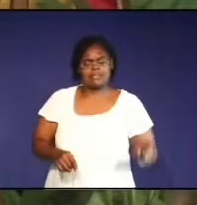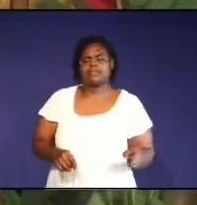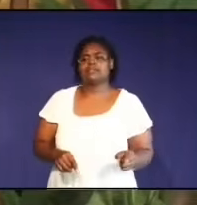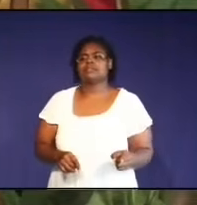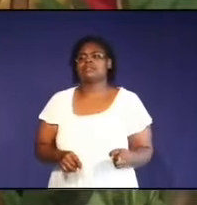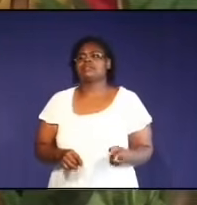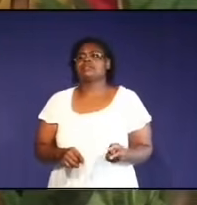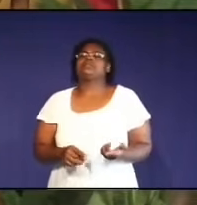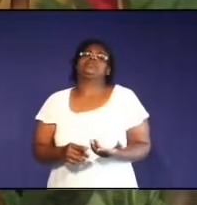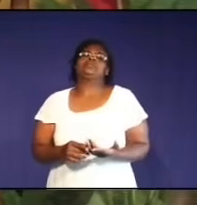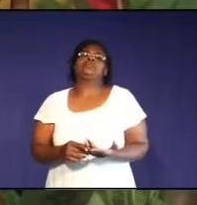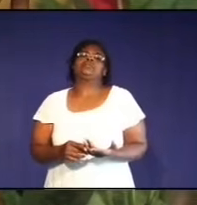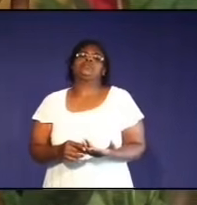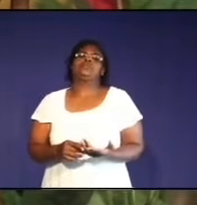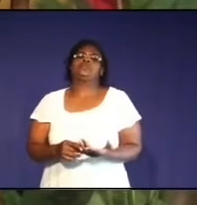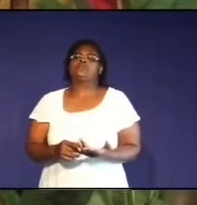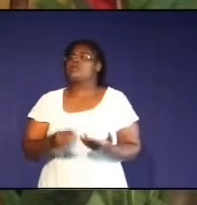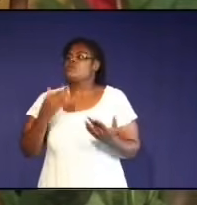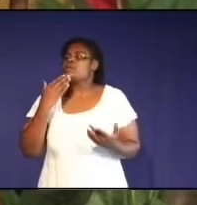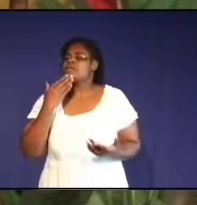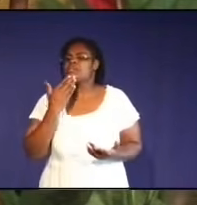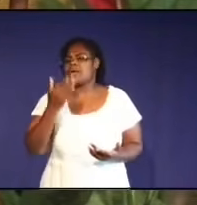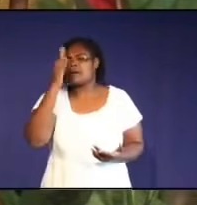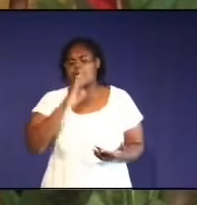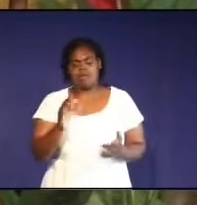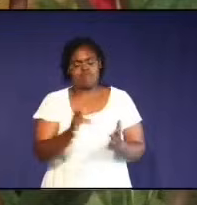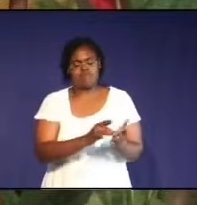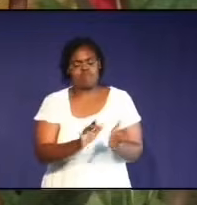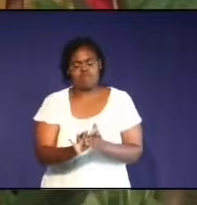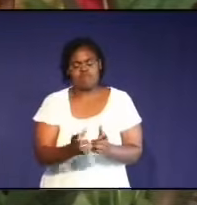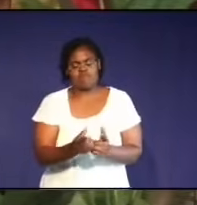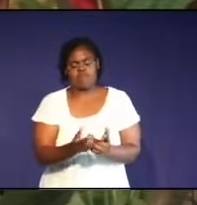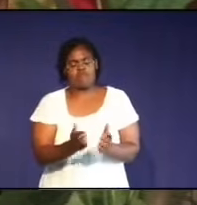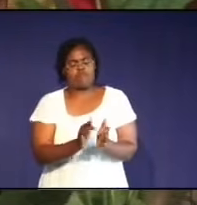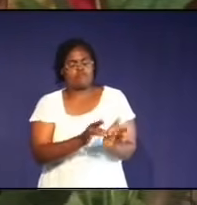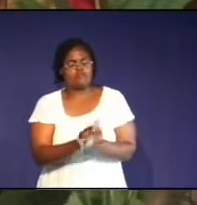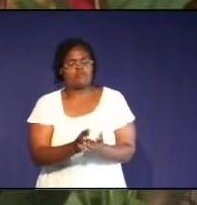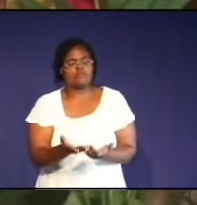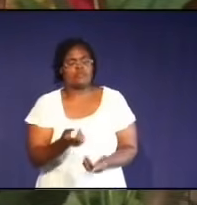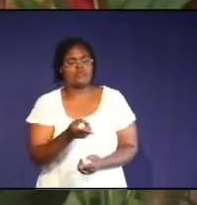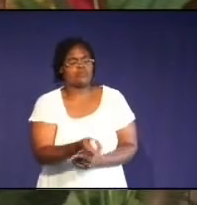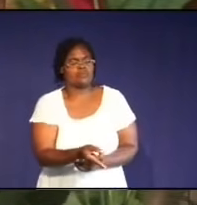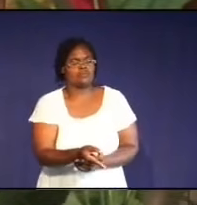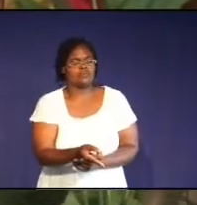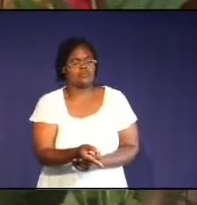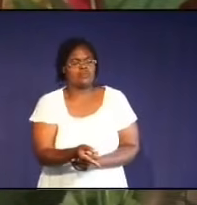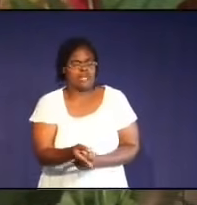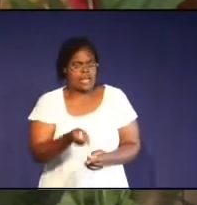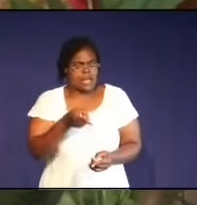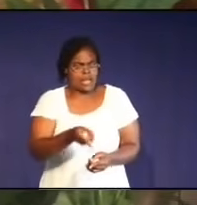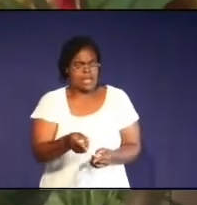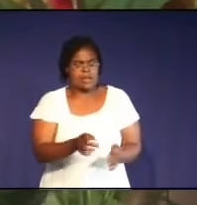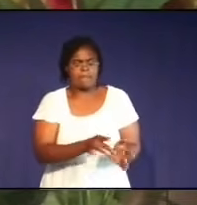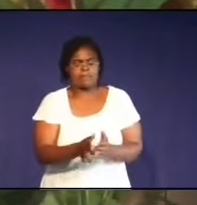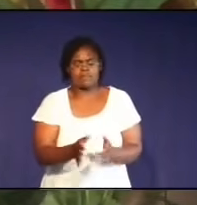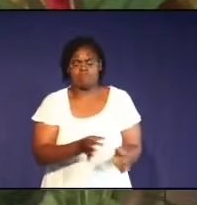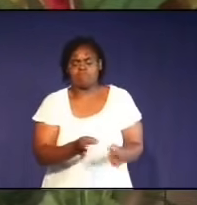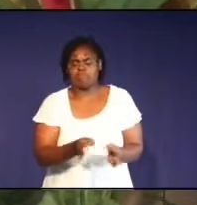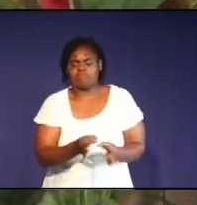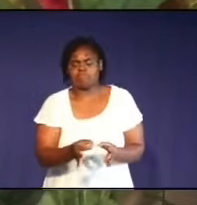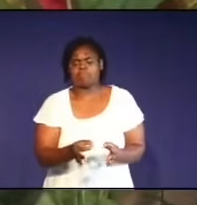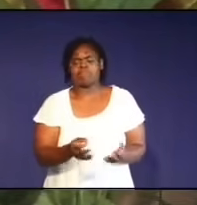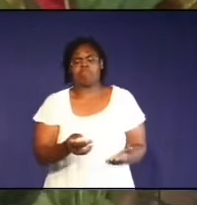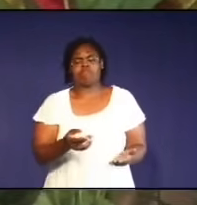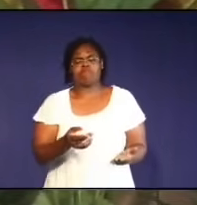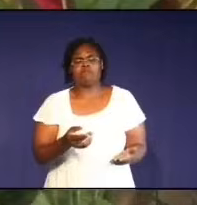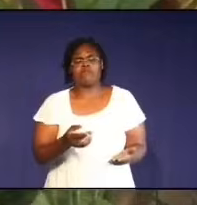Thank God for the word. The word tells you what's wrong. The word tells you how to find